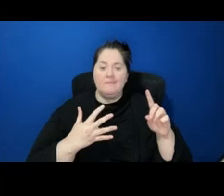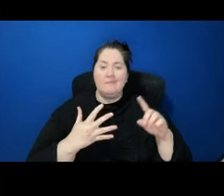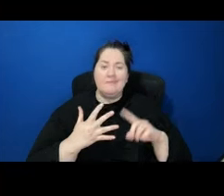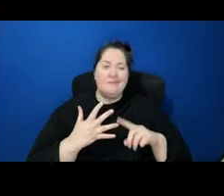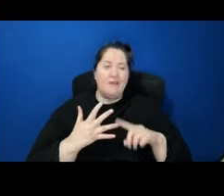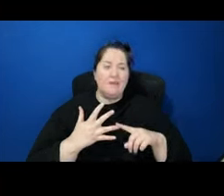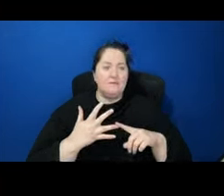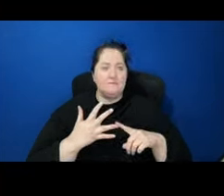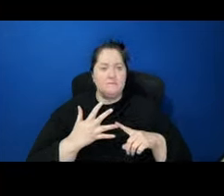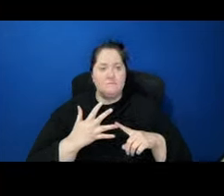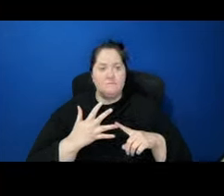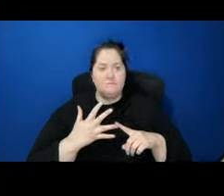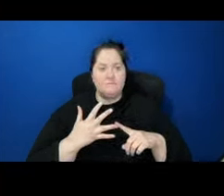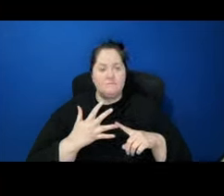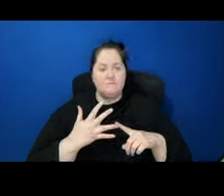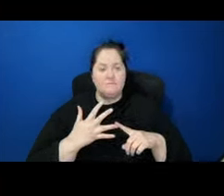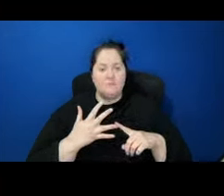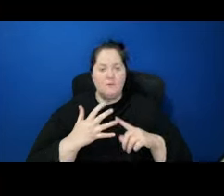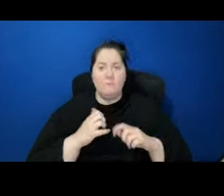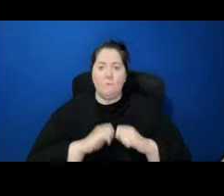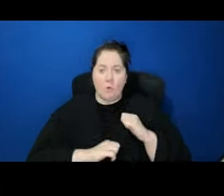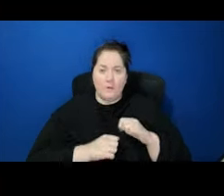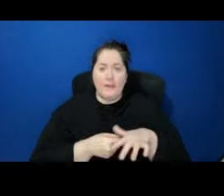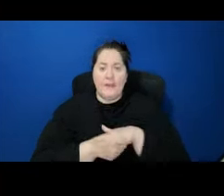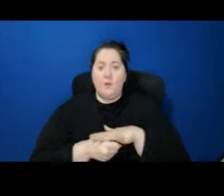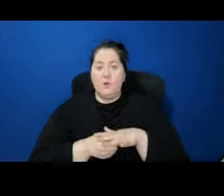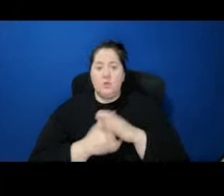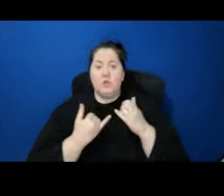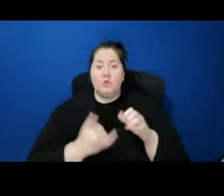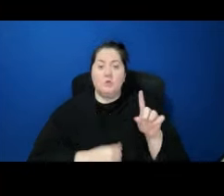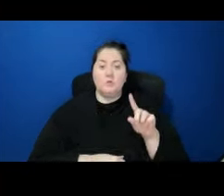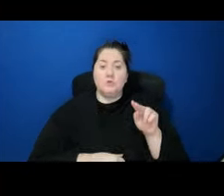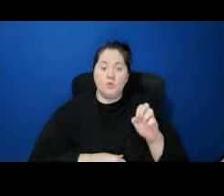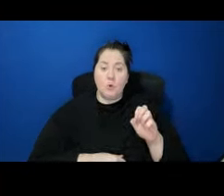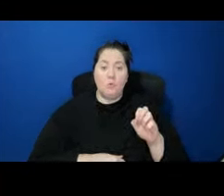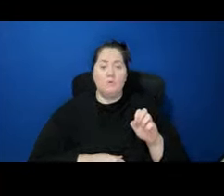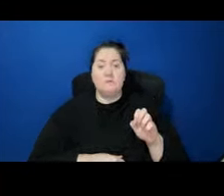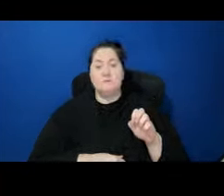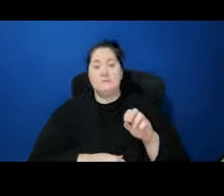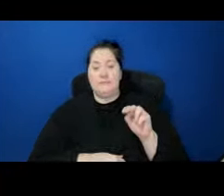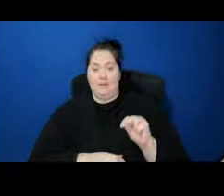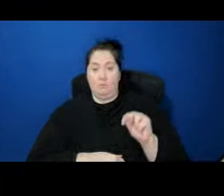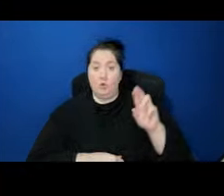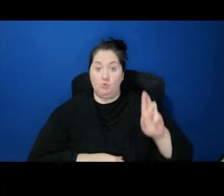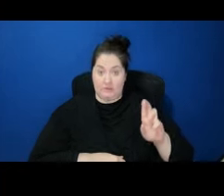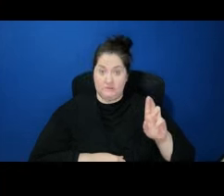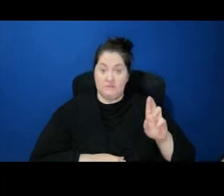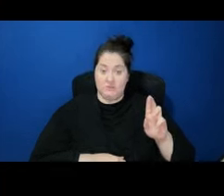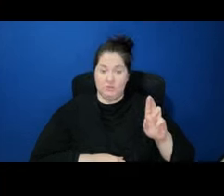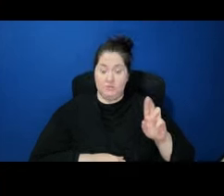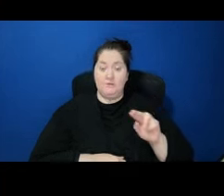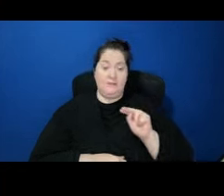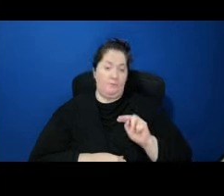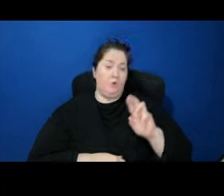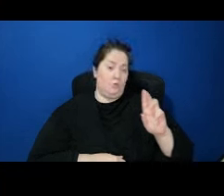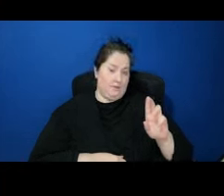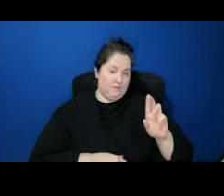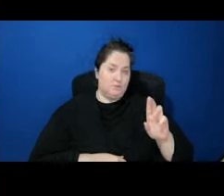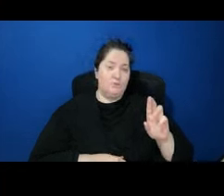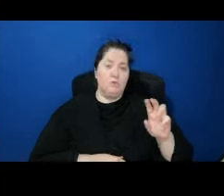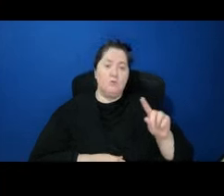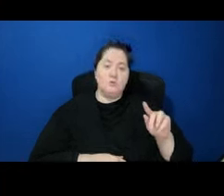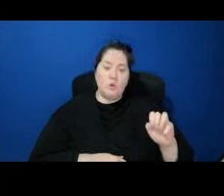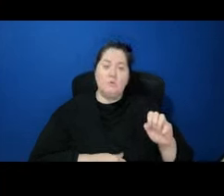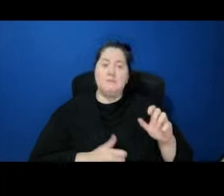places, would be primarily areas that are currently zoned neighborhood residential. Neighborhood residential are those zones that